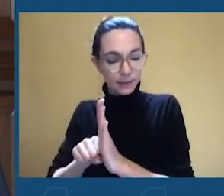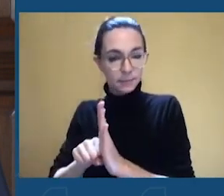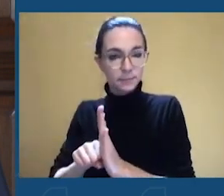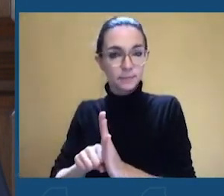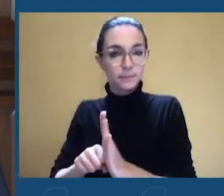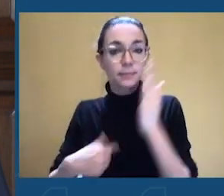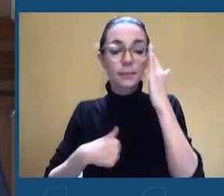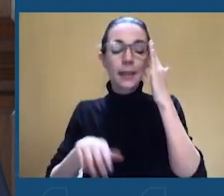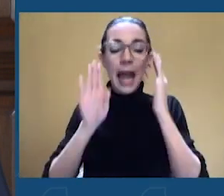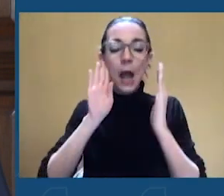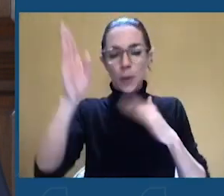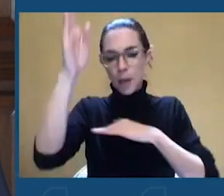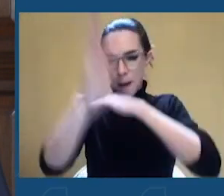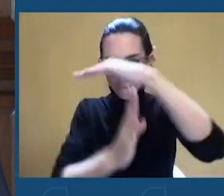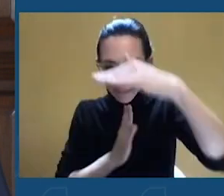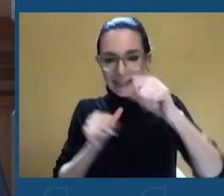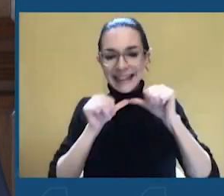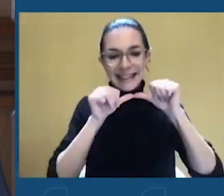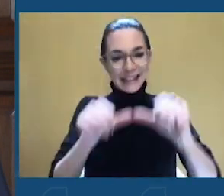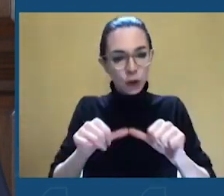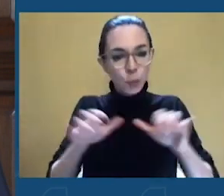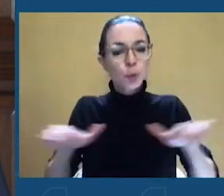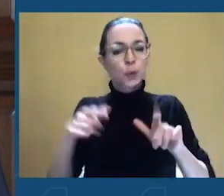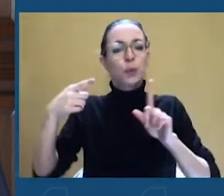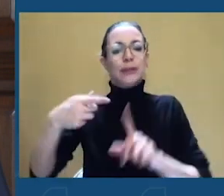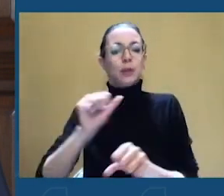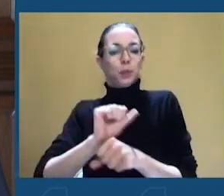I will humbly continue to do this work